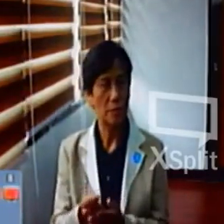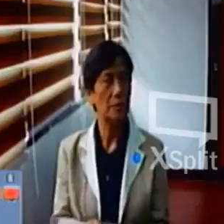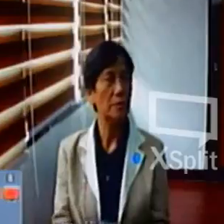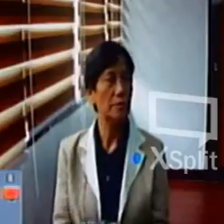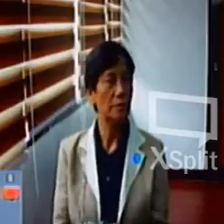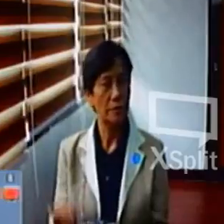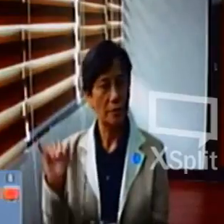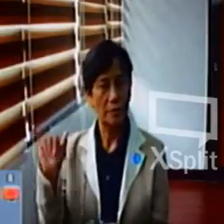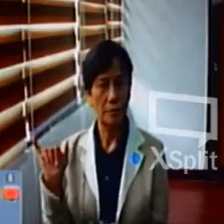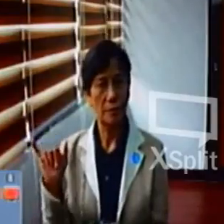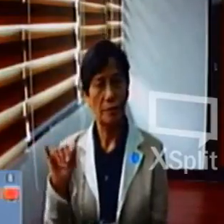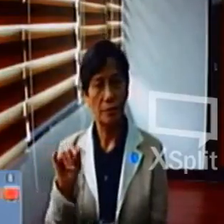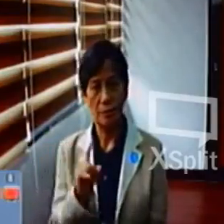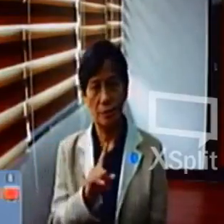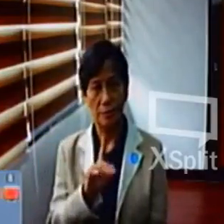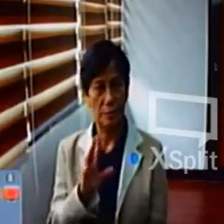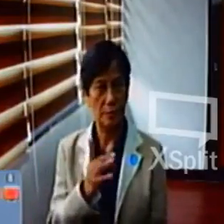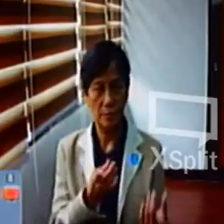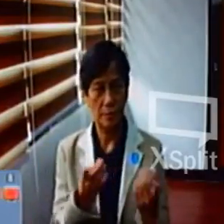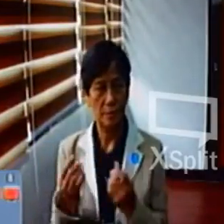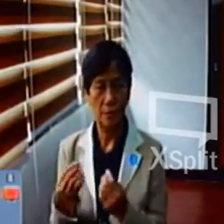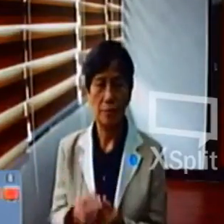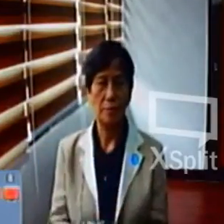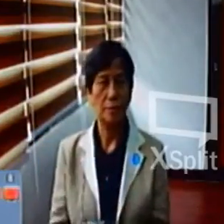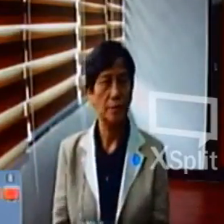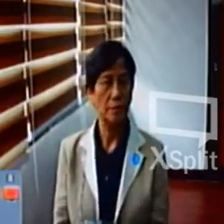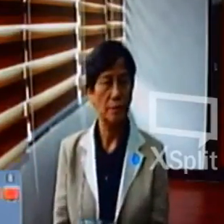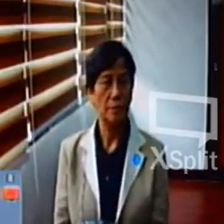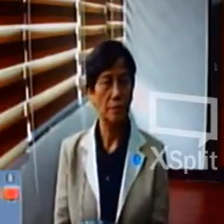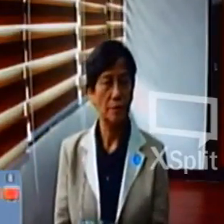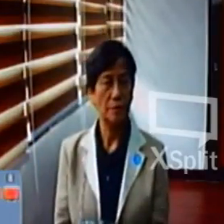Counsel, you may now examine your witness.